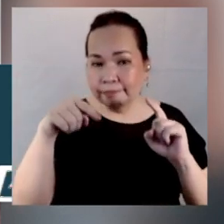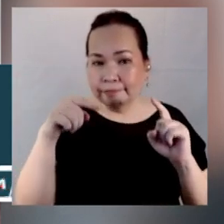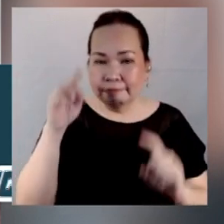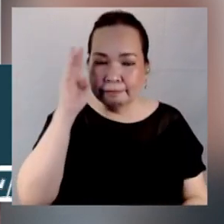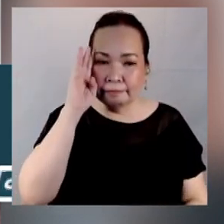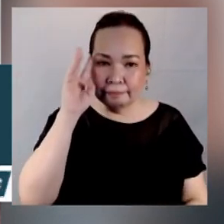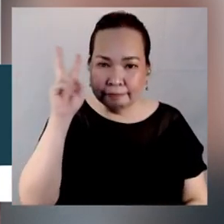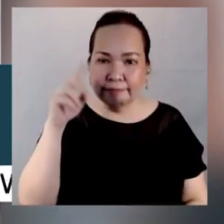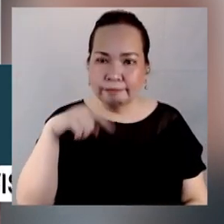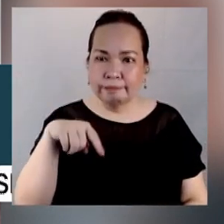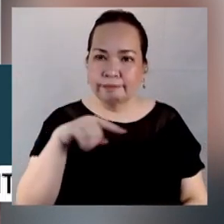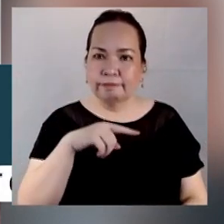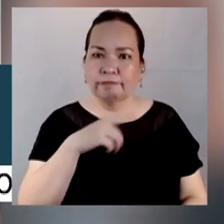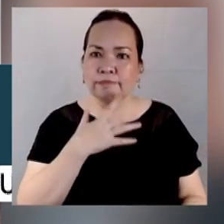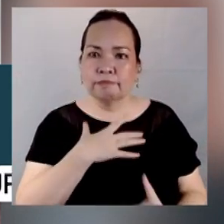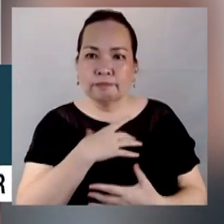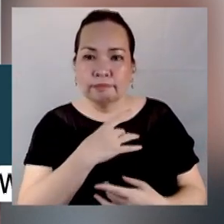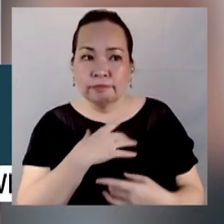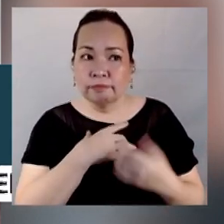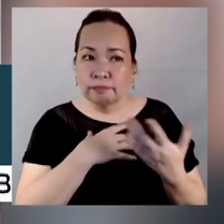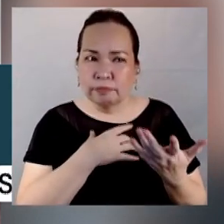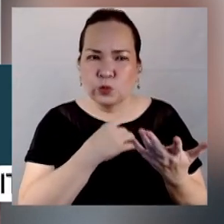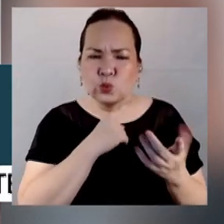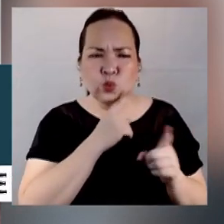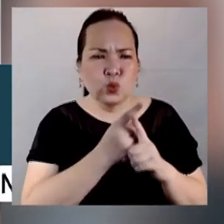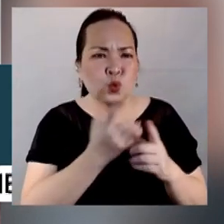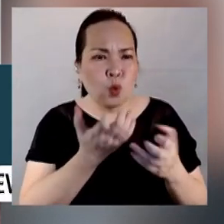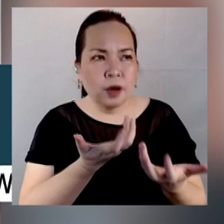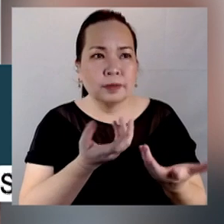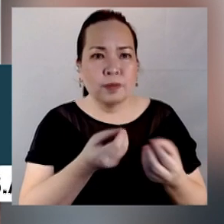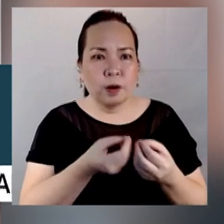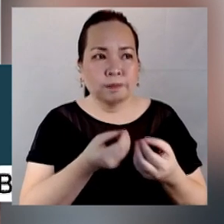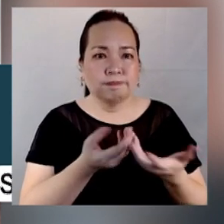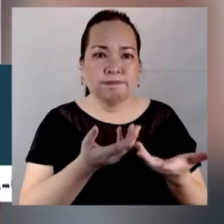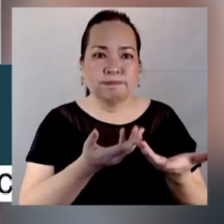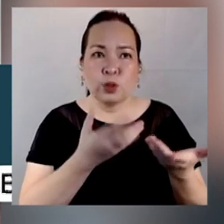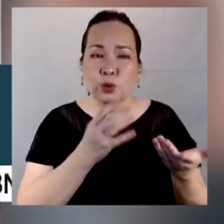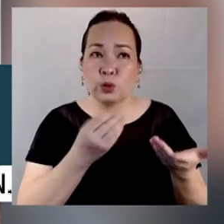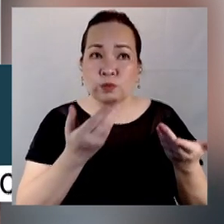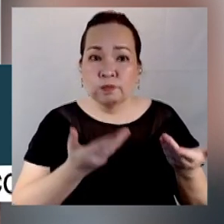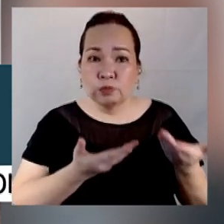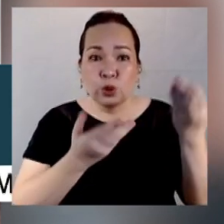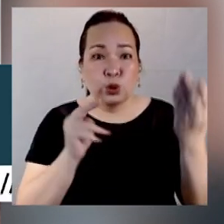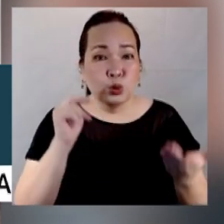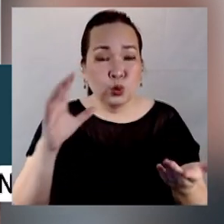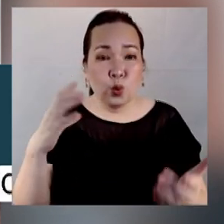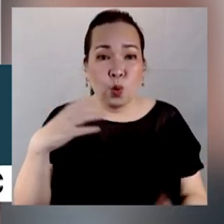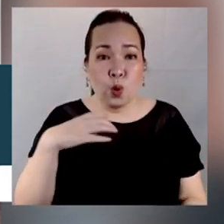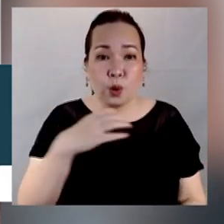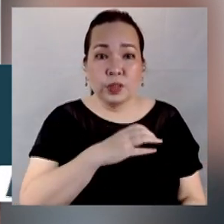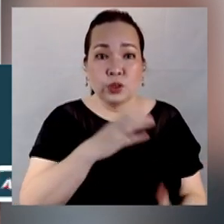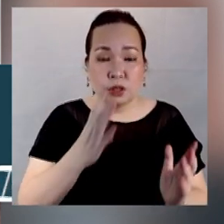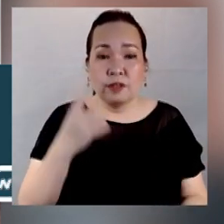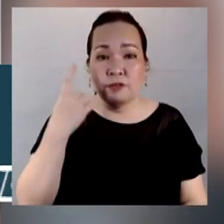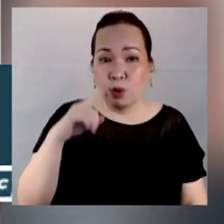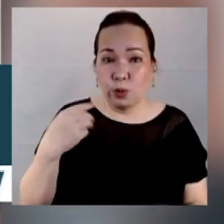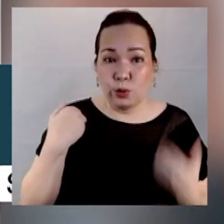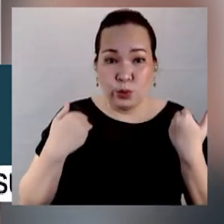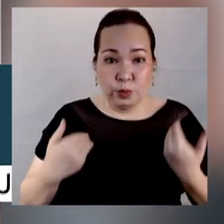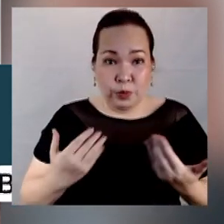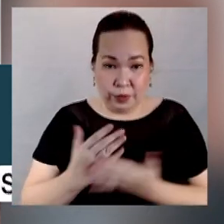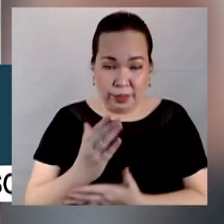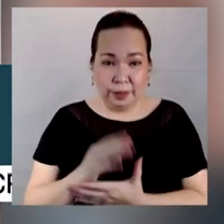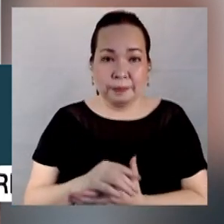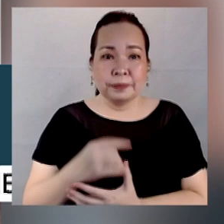is very much interested in ensuring a consultation for the nomination of a new commissioner on human rights. He says